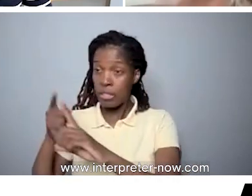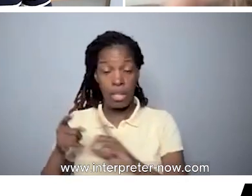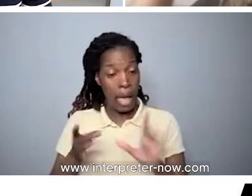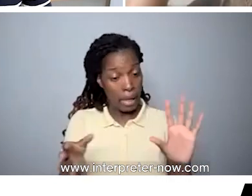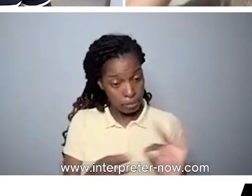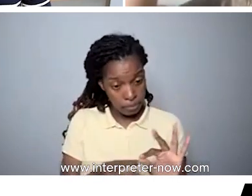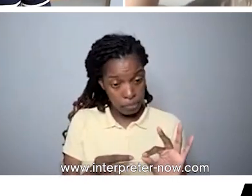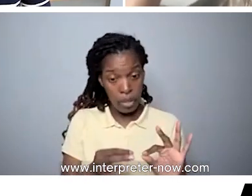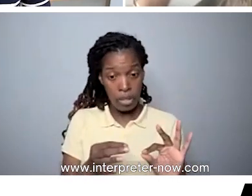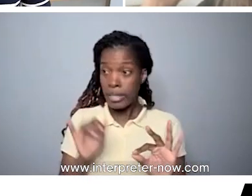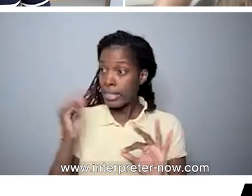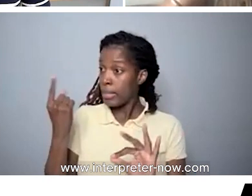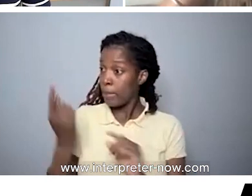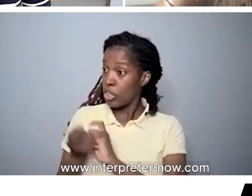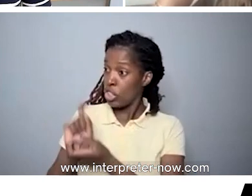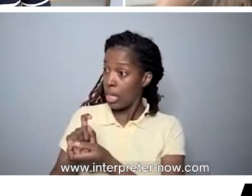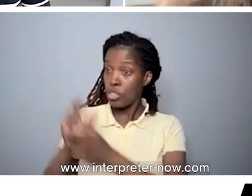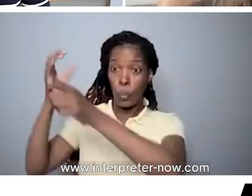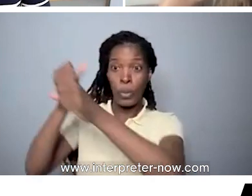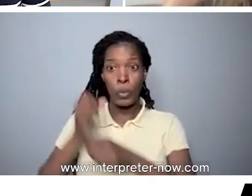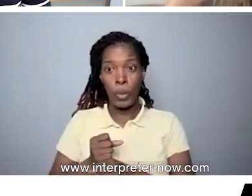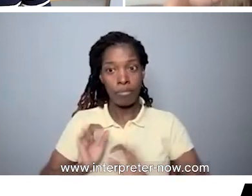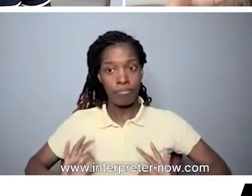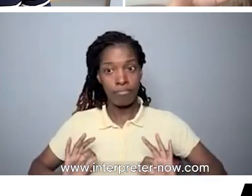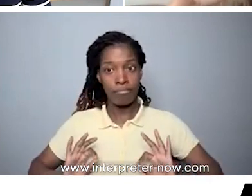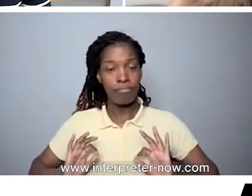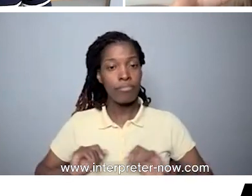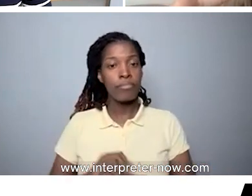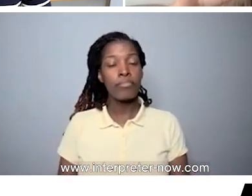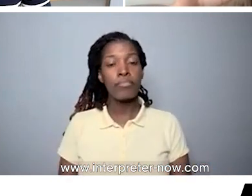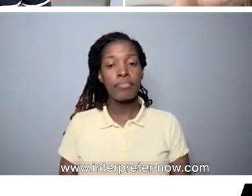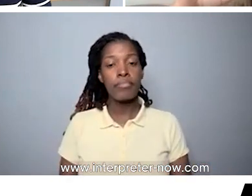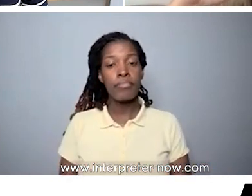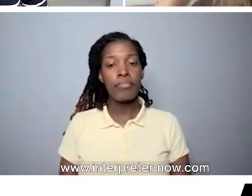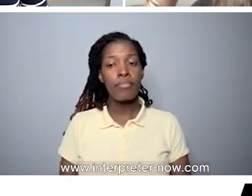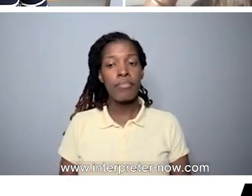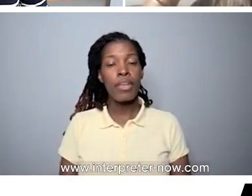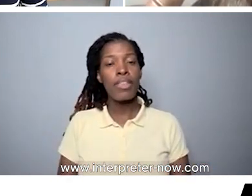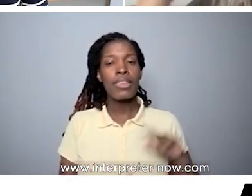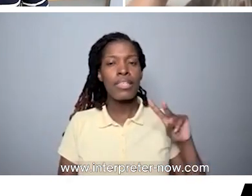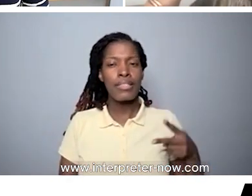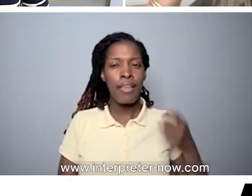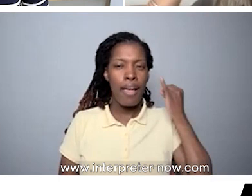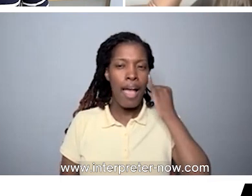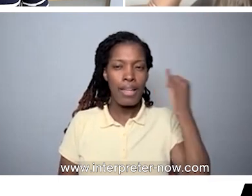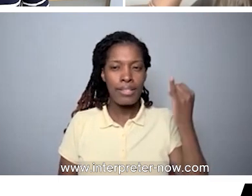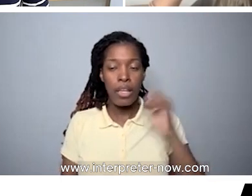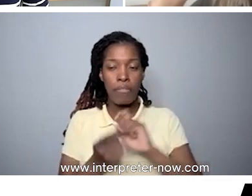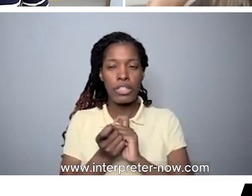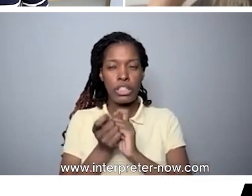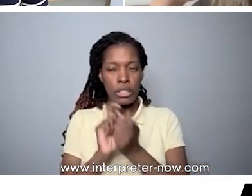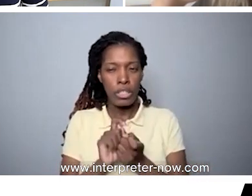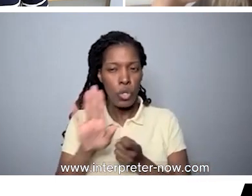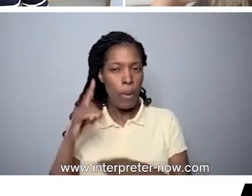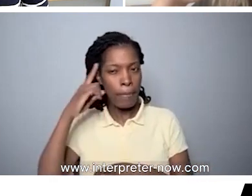changed. So yes, that's win. The idea of reframing your mindset